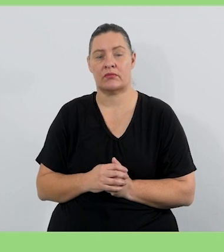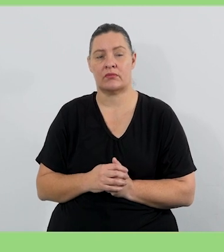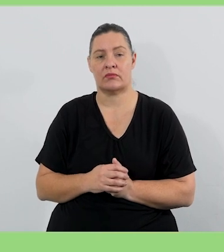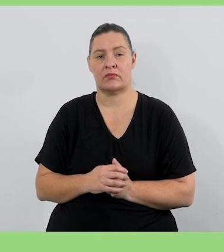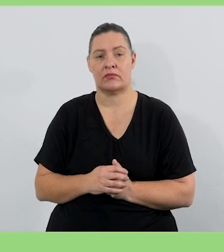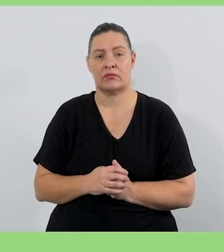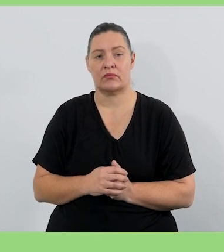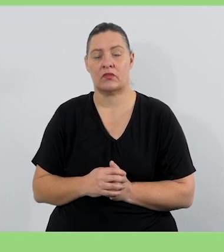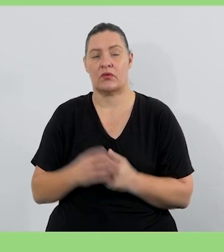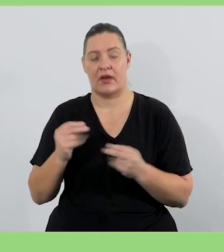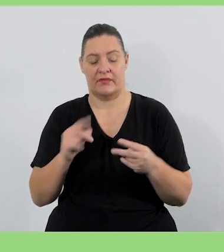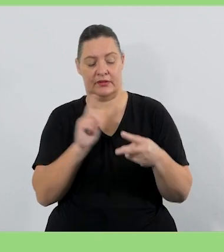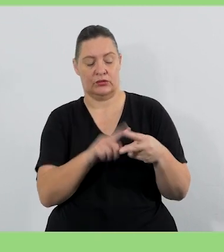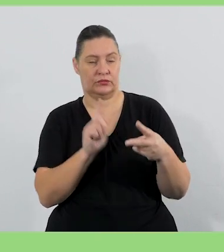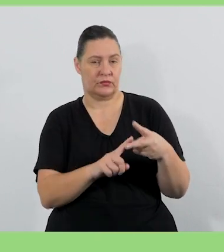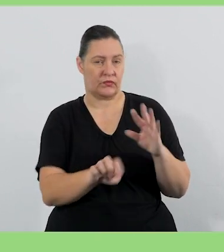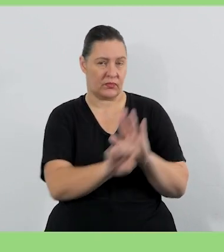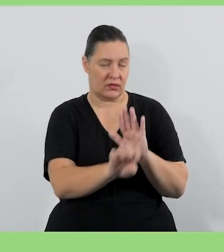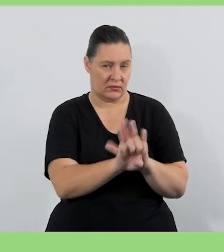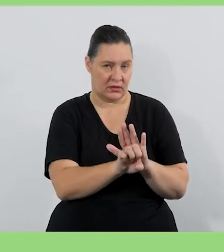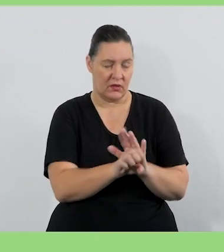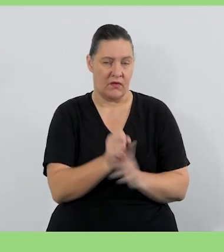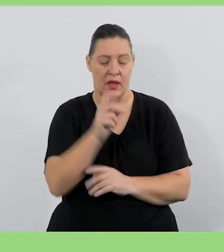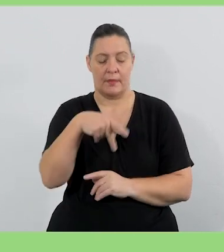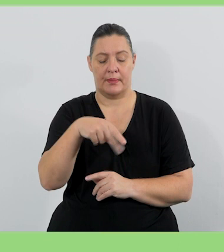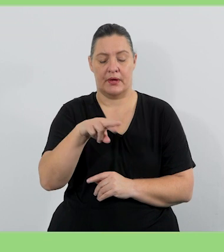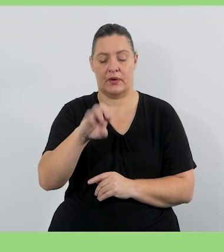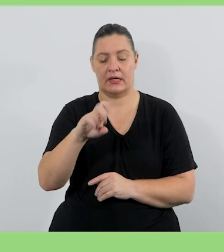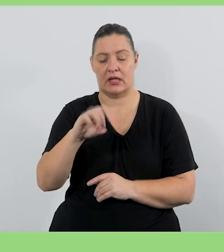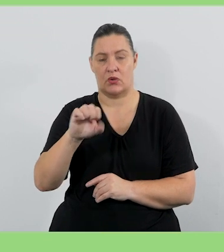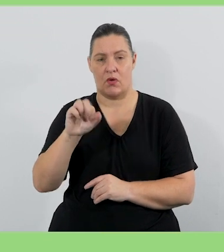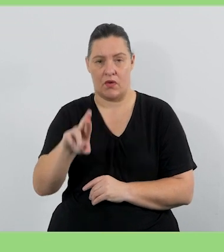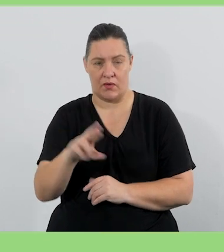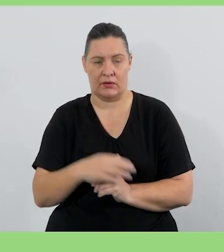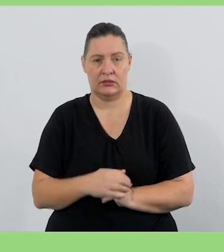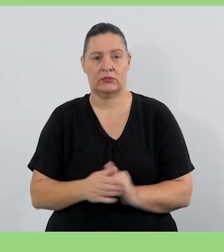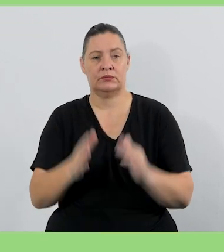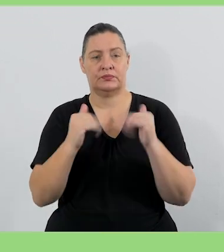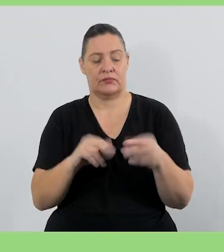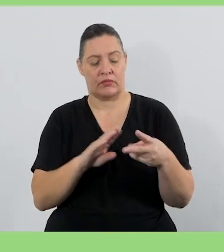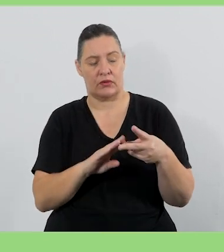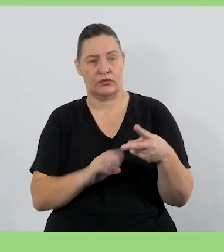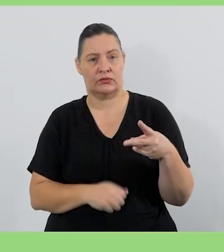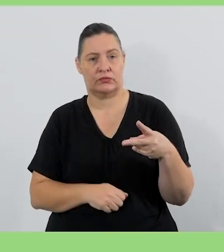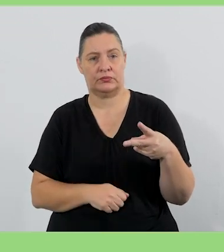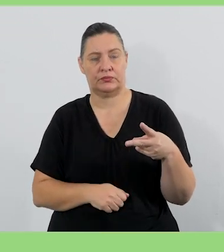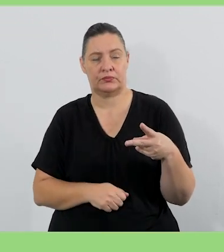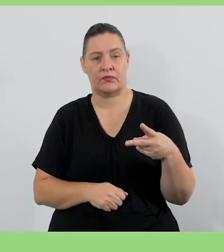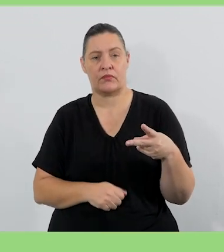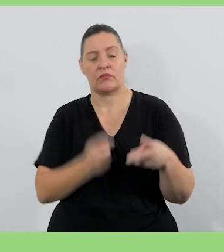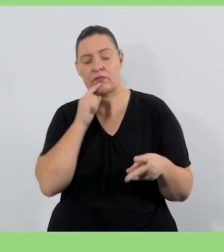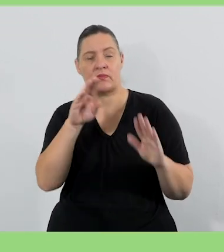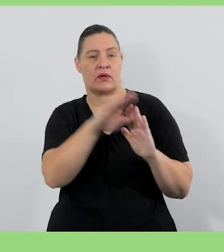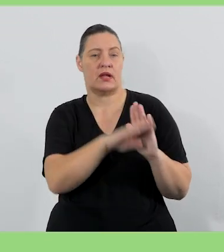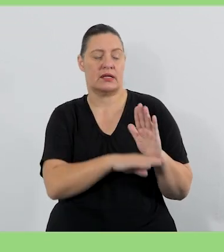Snake. So we have 2 examples of predators. Now let's move on to number 2. Number